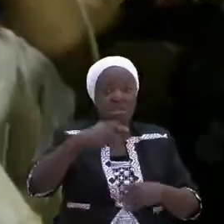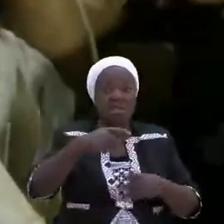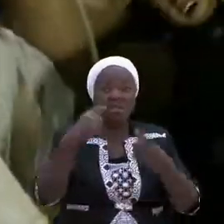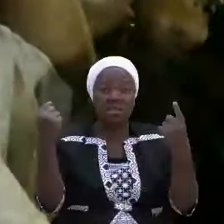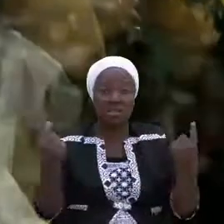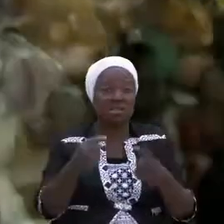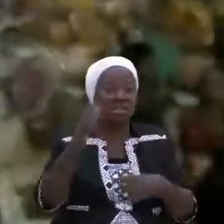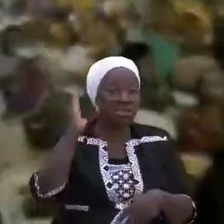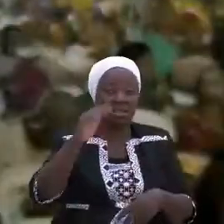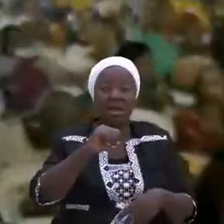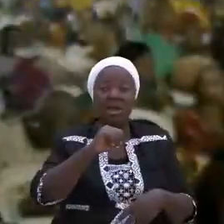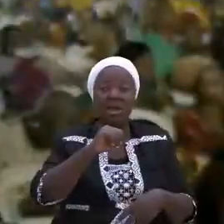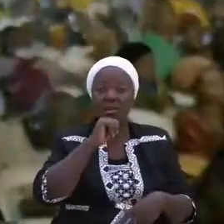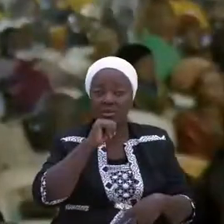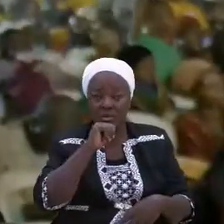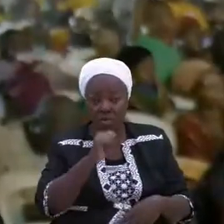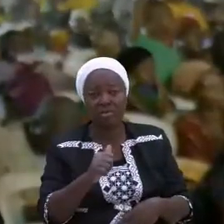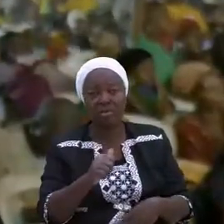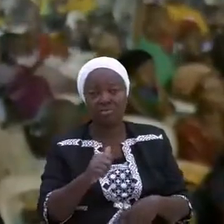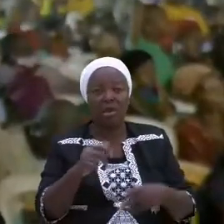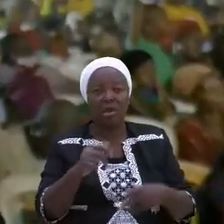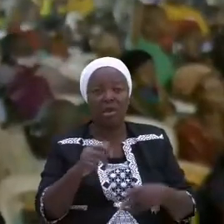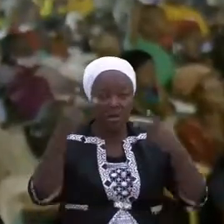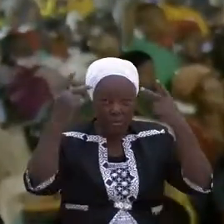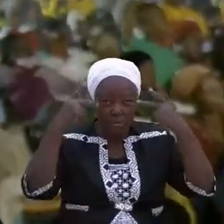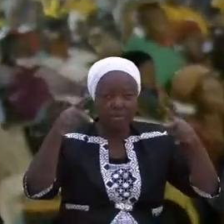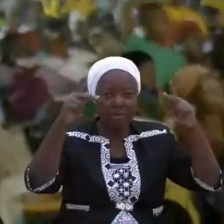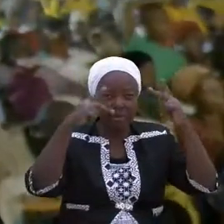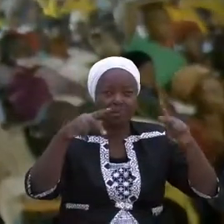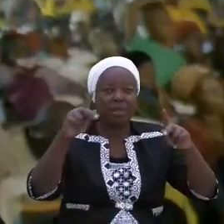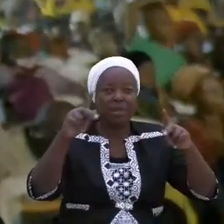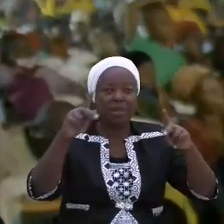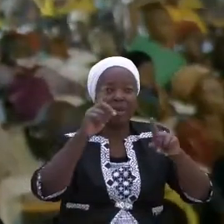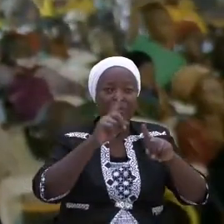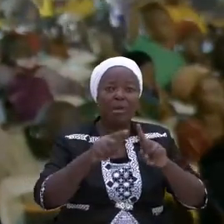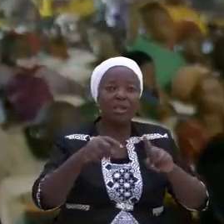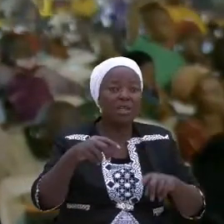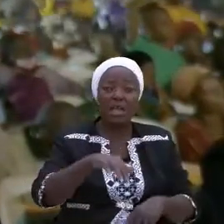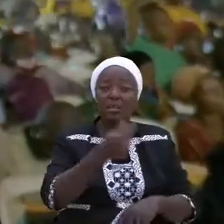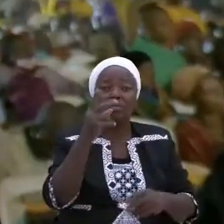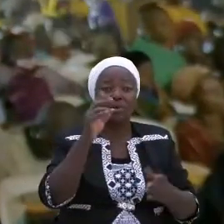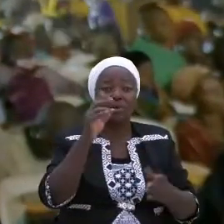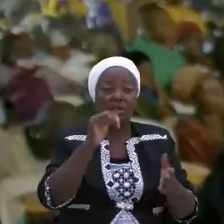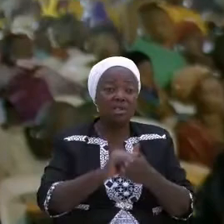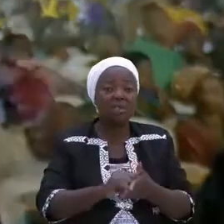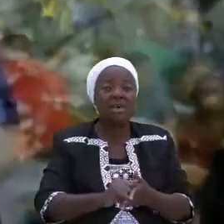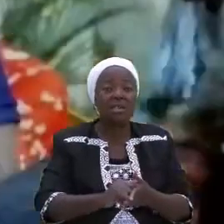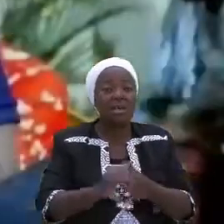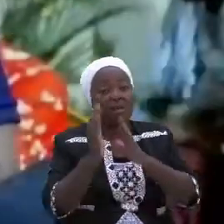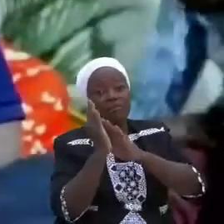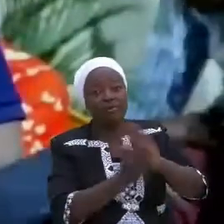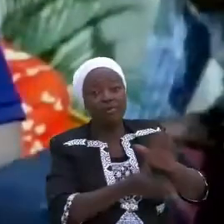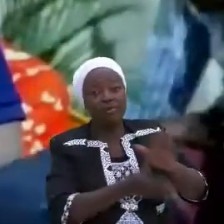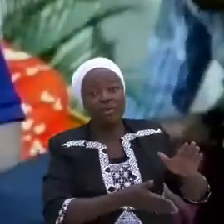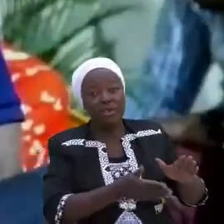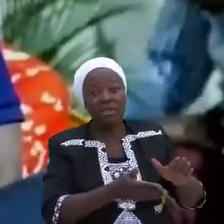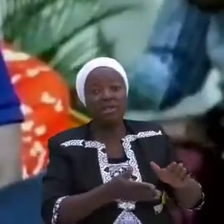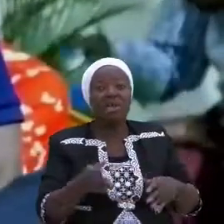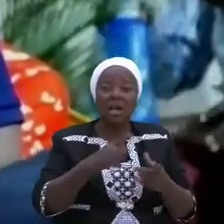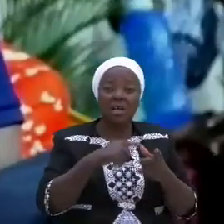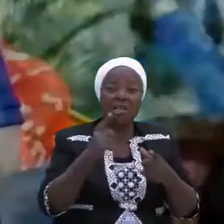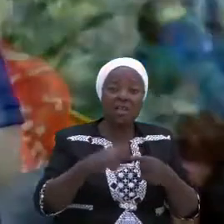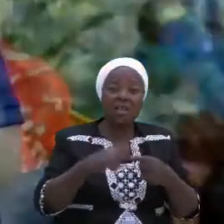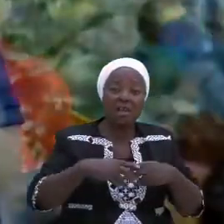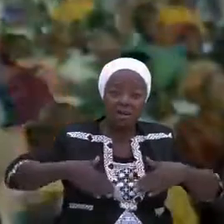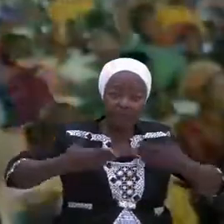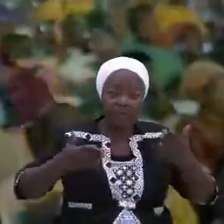prosper but also confess it and forsaken them shall have mercy